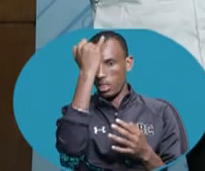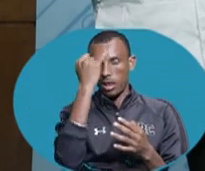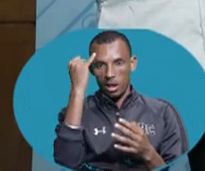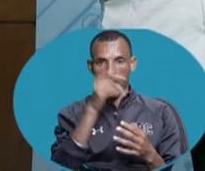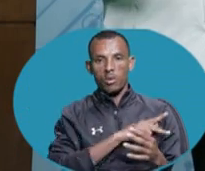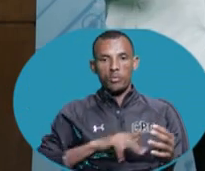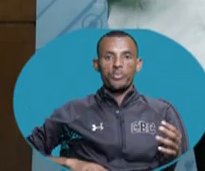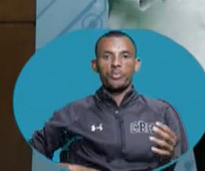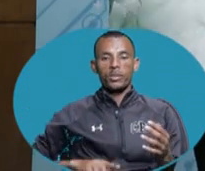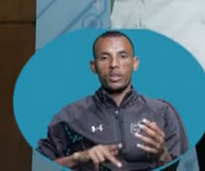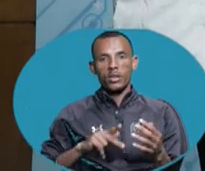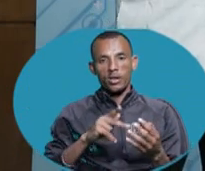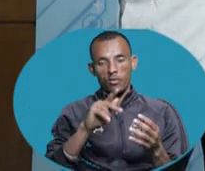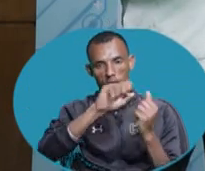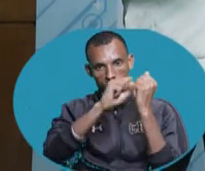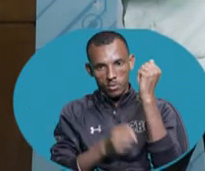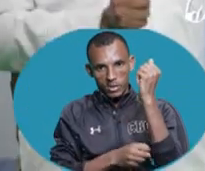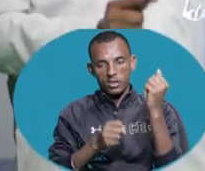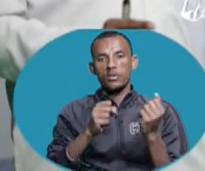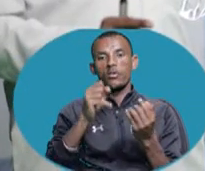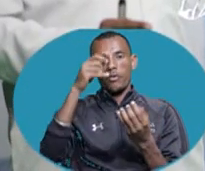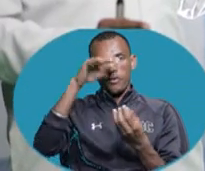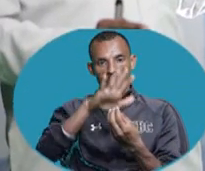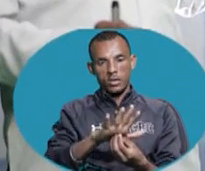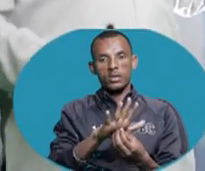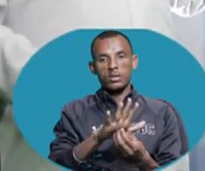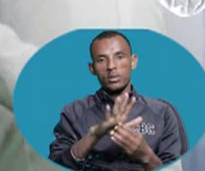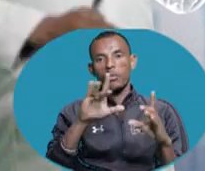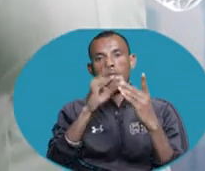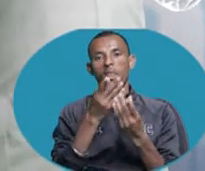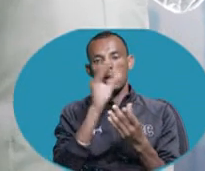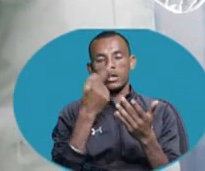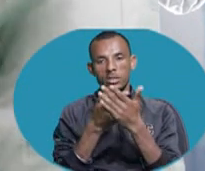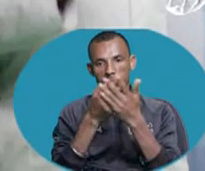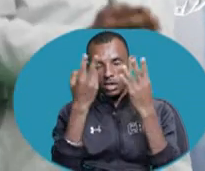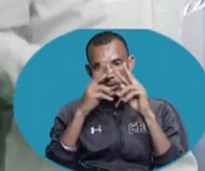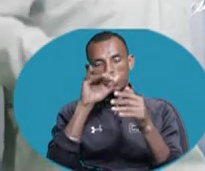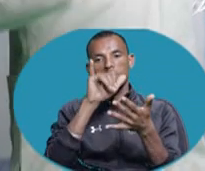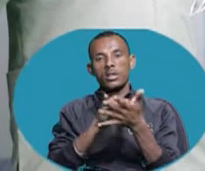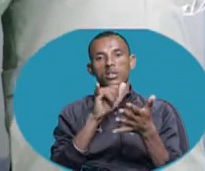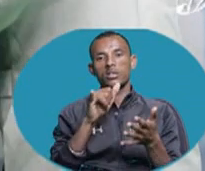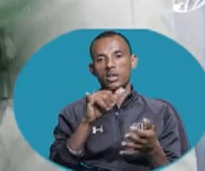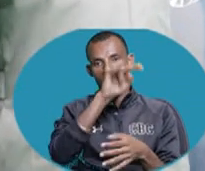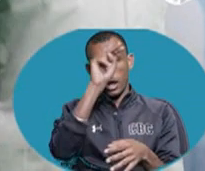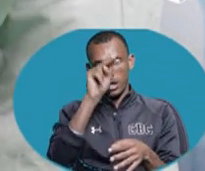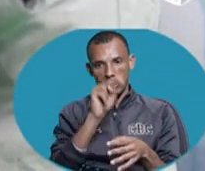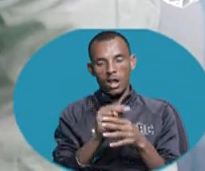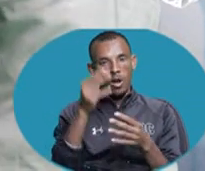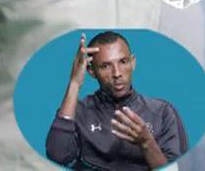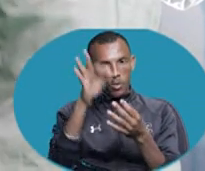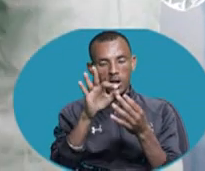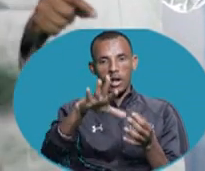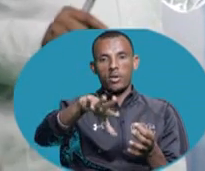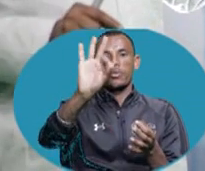the Fascist Party. This party assumed that the national goal could be achieved through